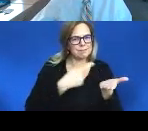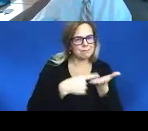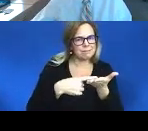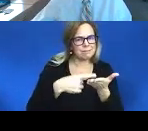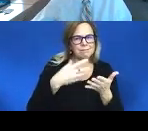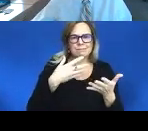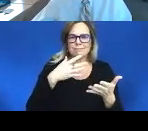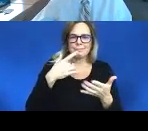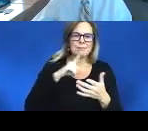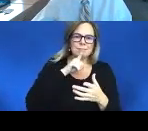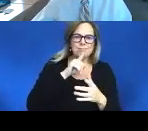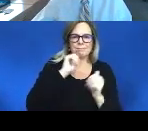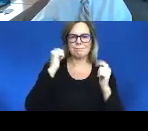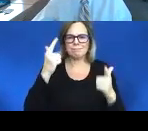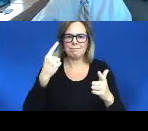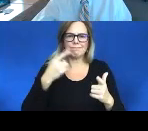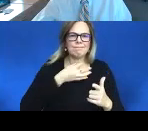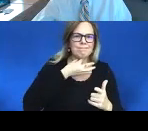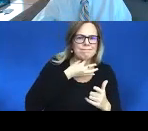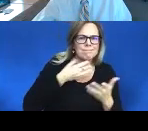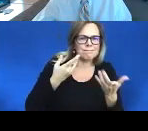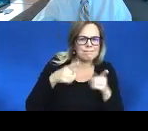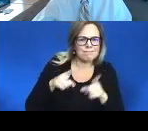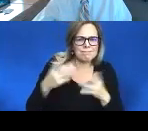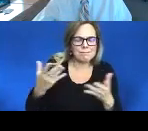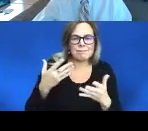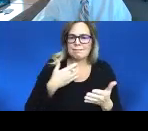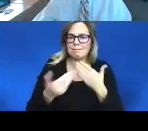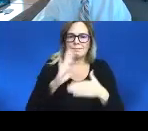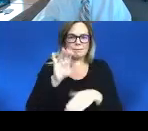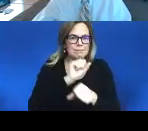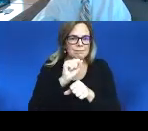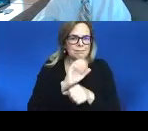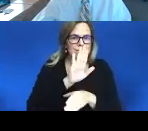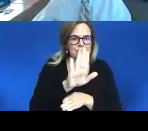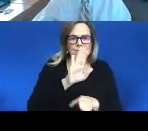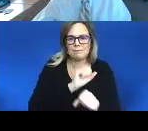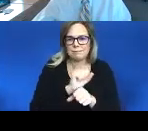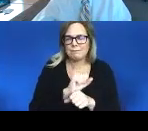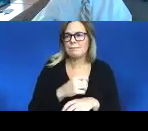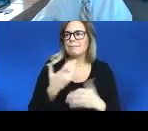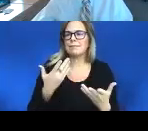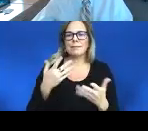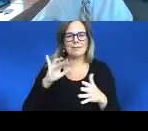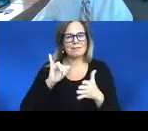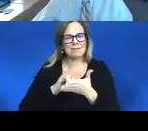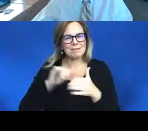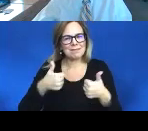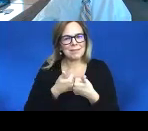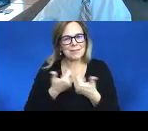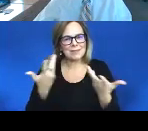manager or a frontline healthcare provider, and that challenge is the challenge we face around